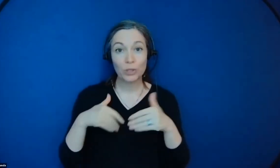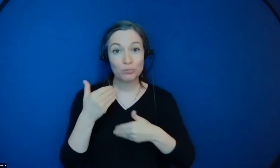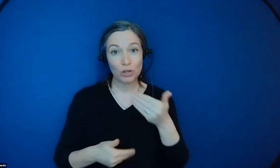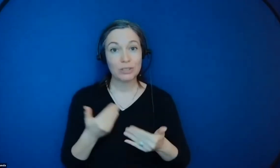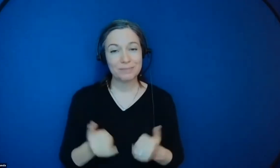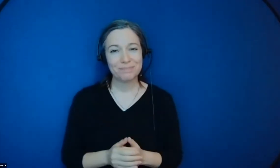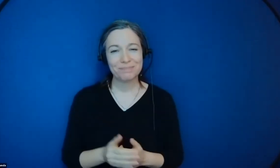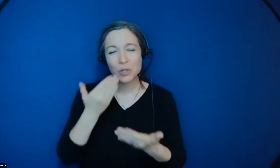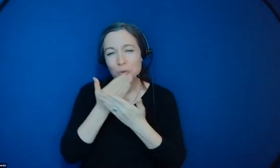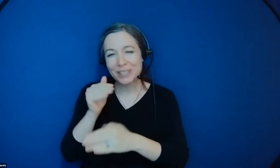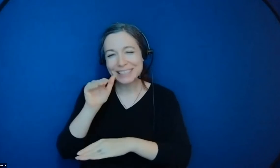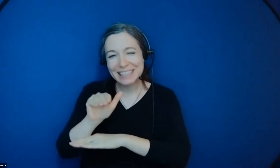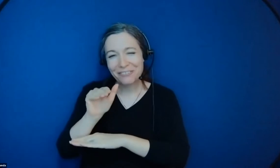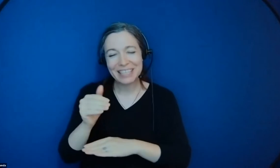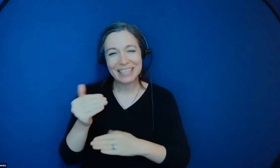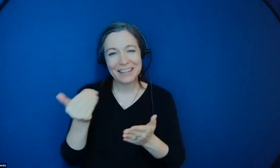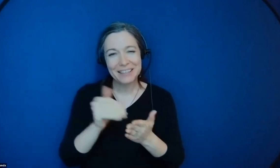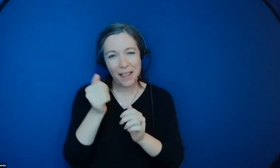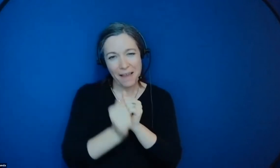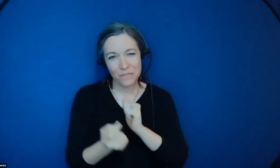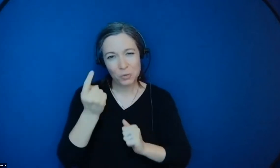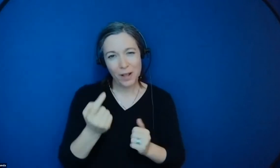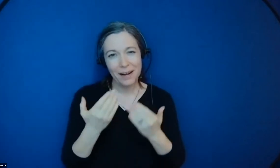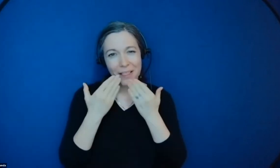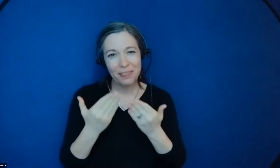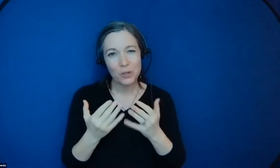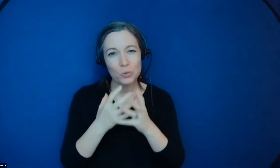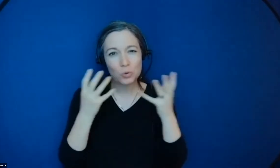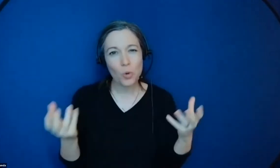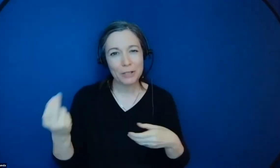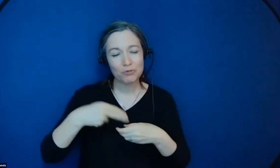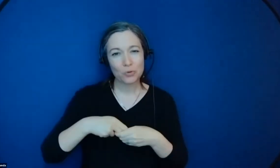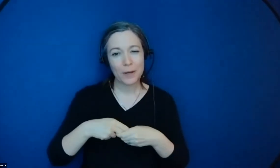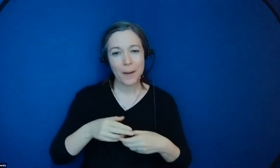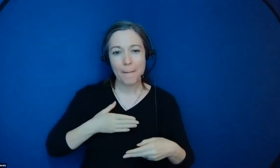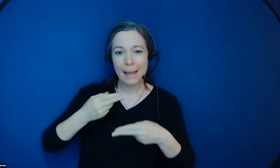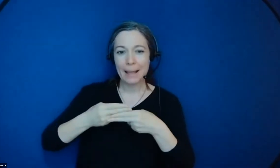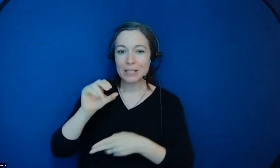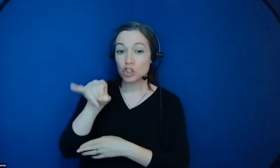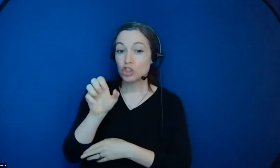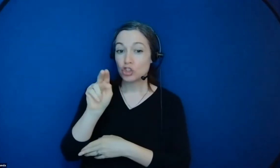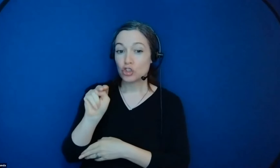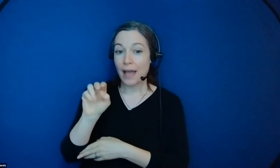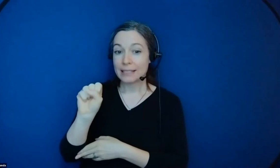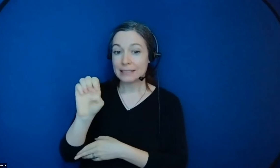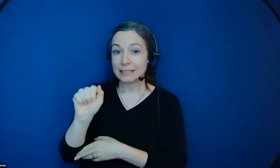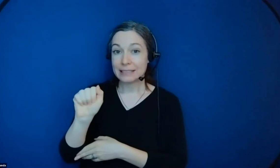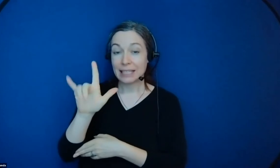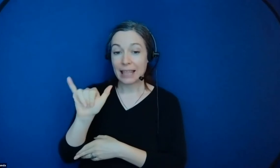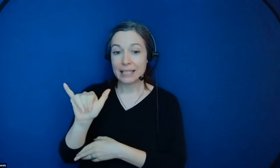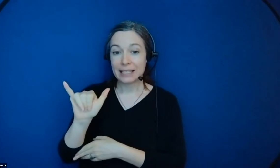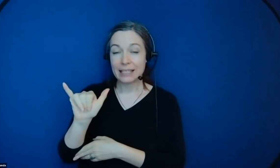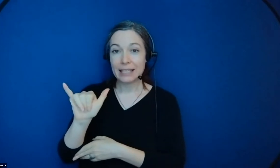Good evening again everyone and thank you all so much for being here. My name is Jen Seeley and I'm the coordinator of admissions recruitment and outreach